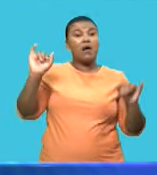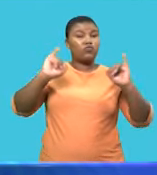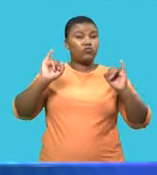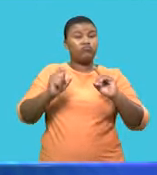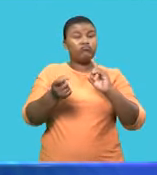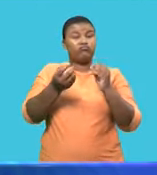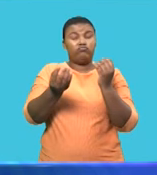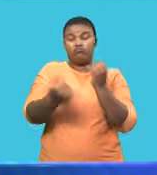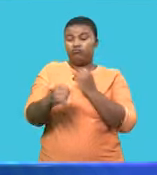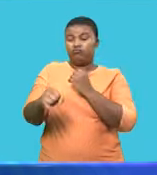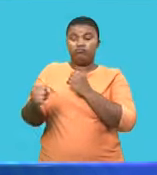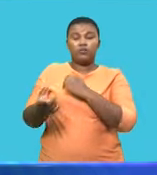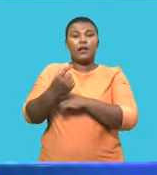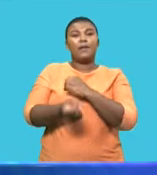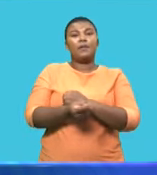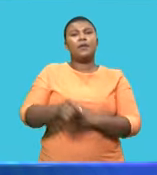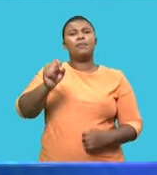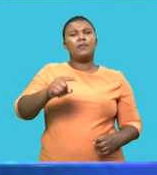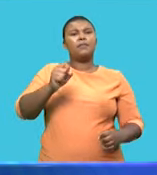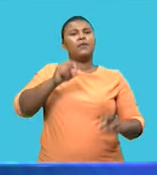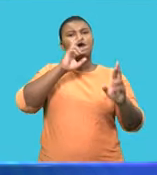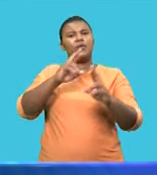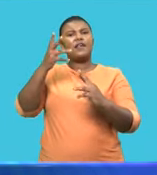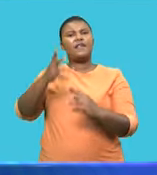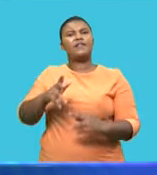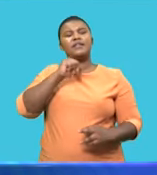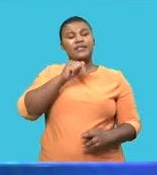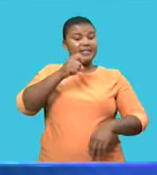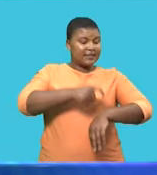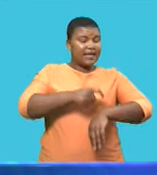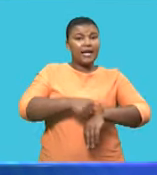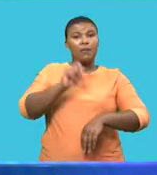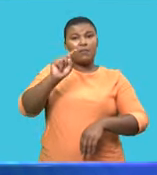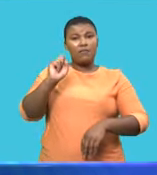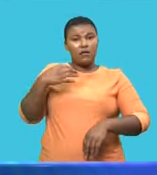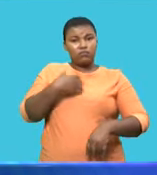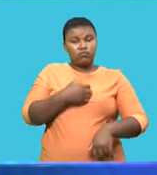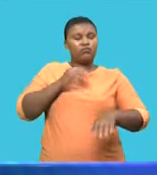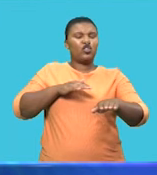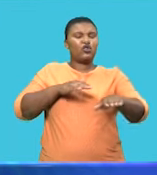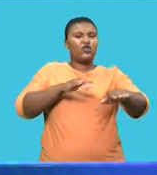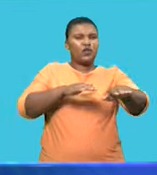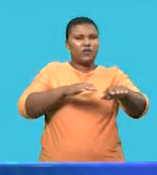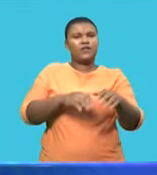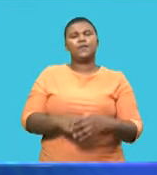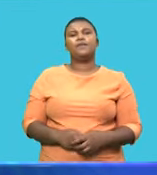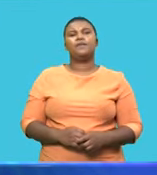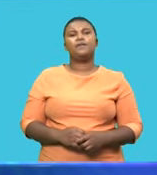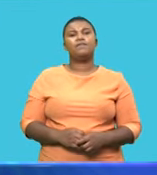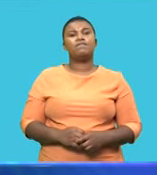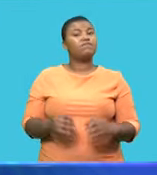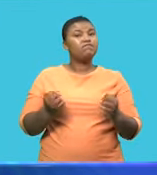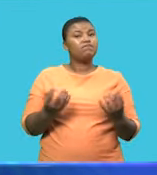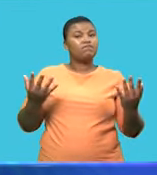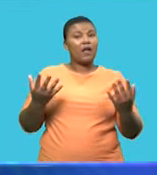injuries. Initial reports indicate that prisoners were being transported at the time of the accident. Fatalities and several injuries have been